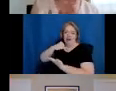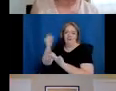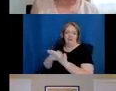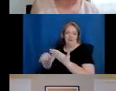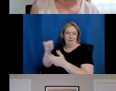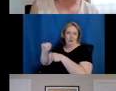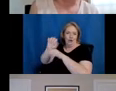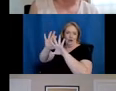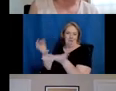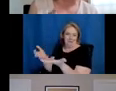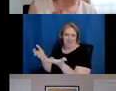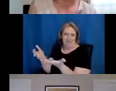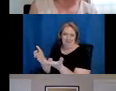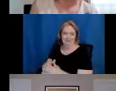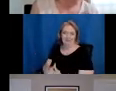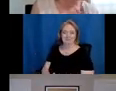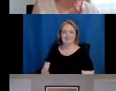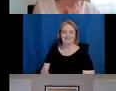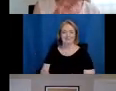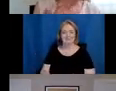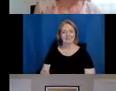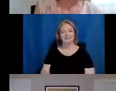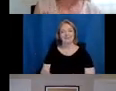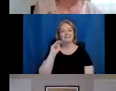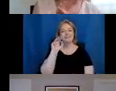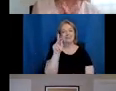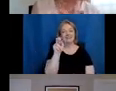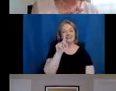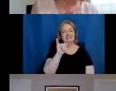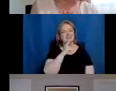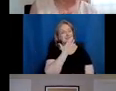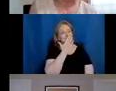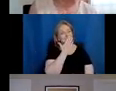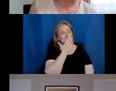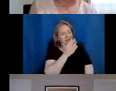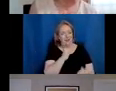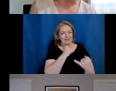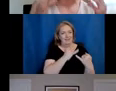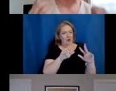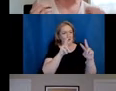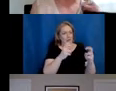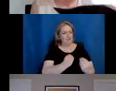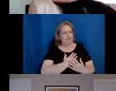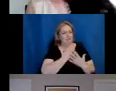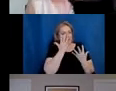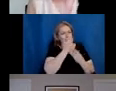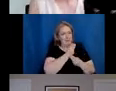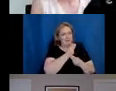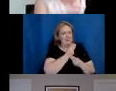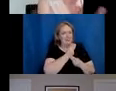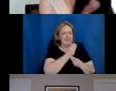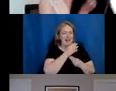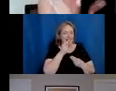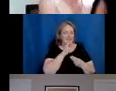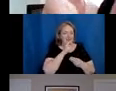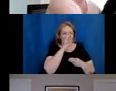beautiful quote to end on. Thank you for sharing and for providing this really fascinating deep